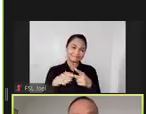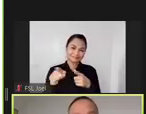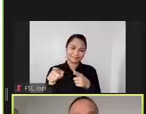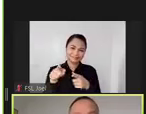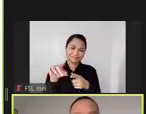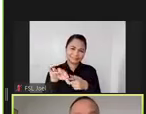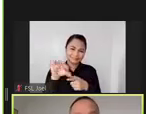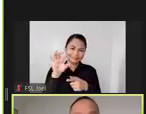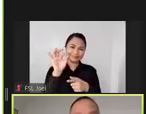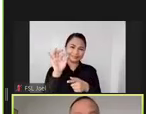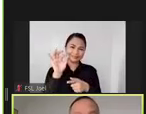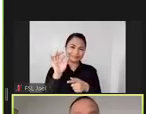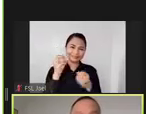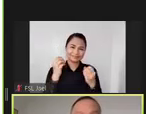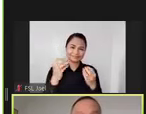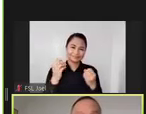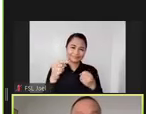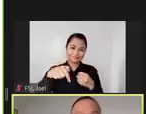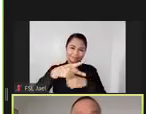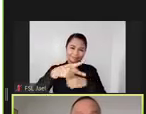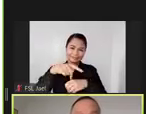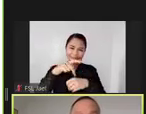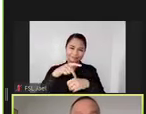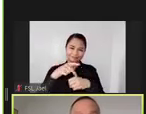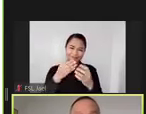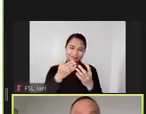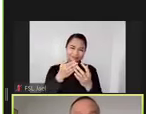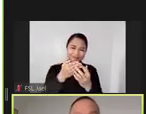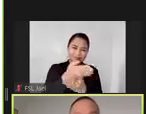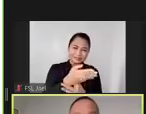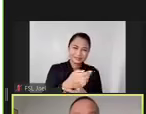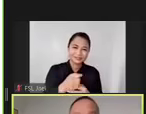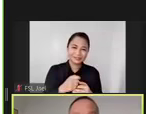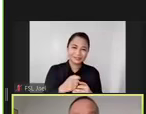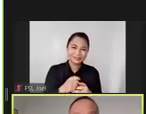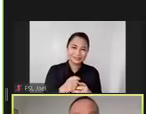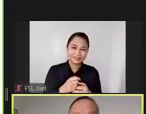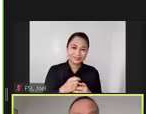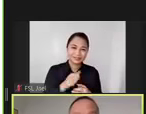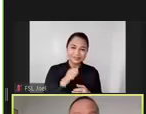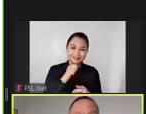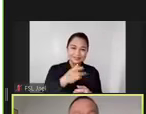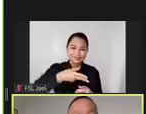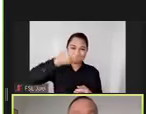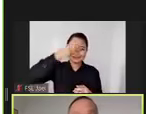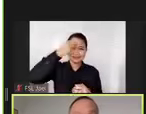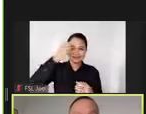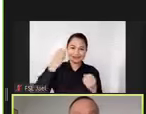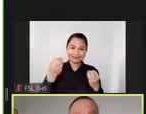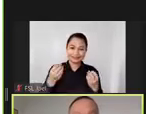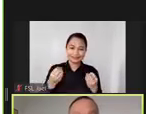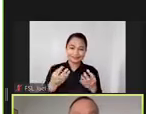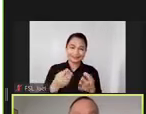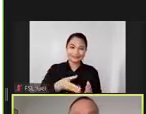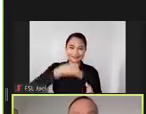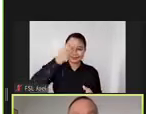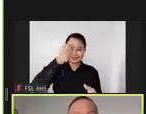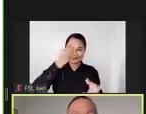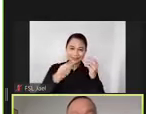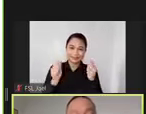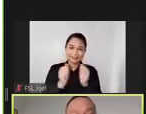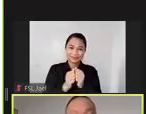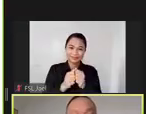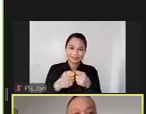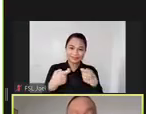opportunities as those who go to schools with electricity. So we've also put up a program for that. Further, as energy issues become